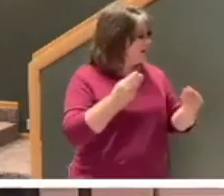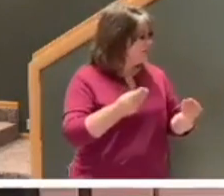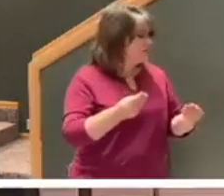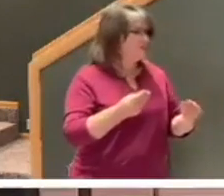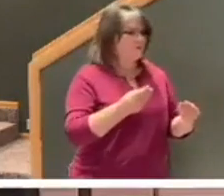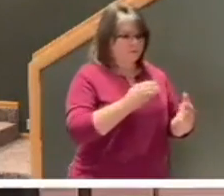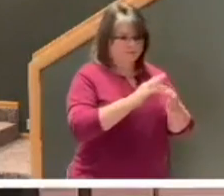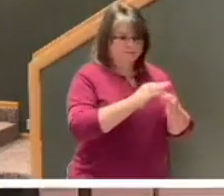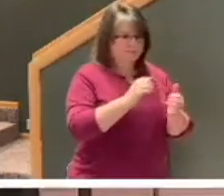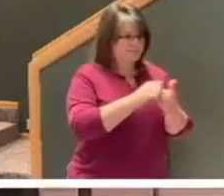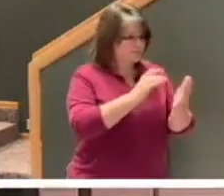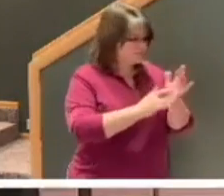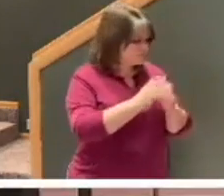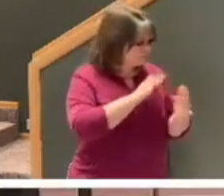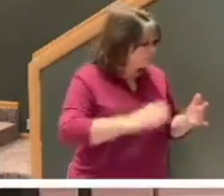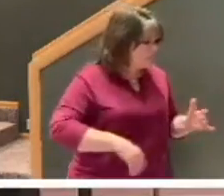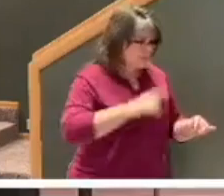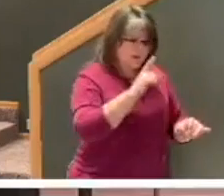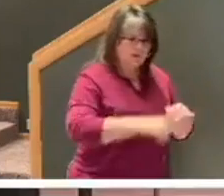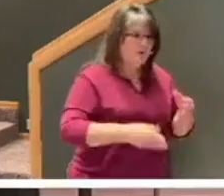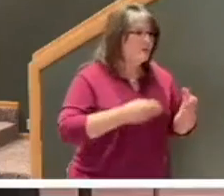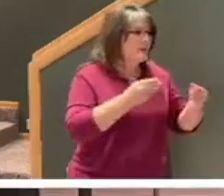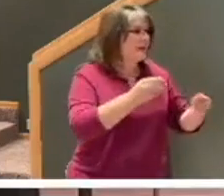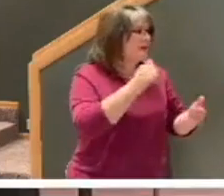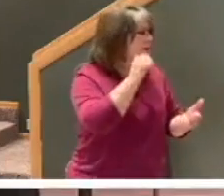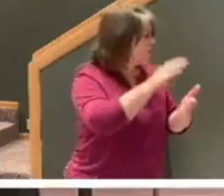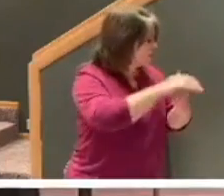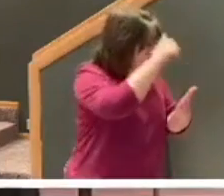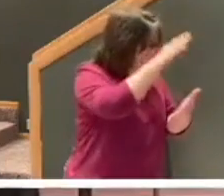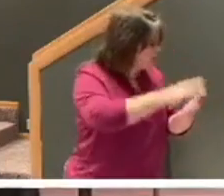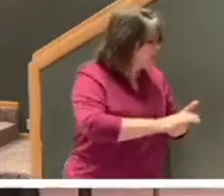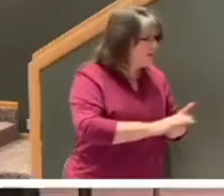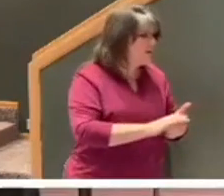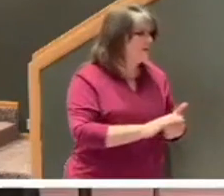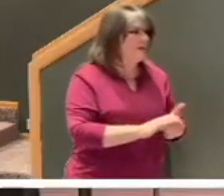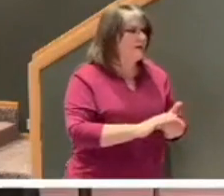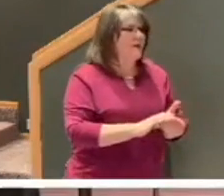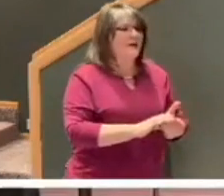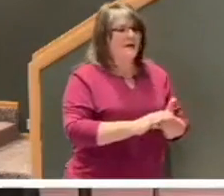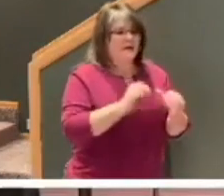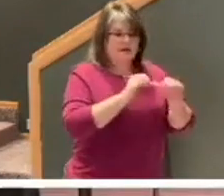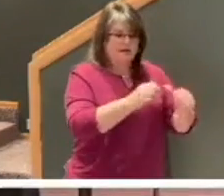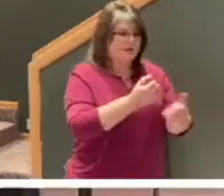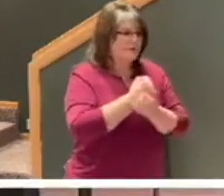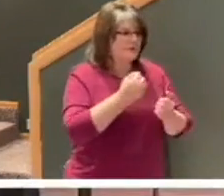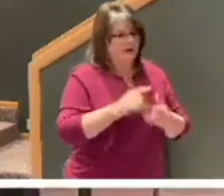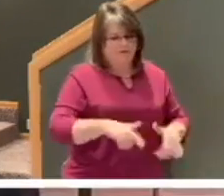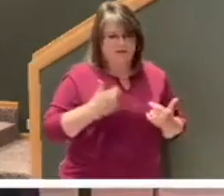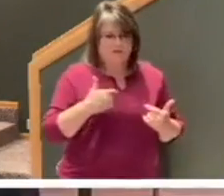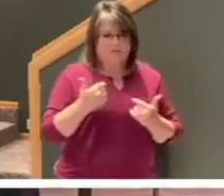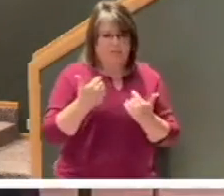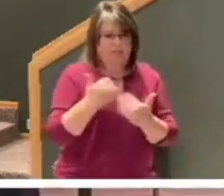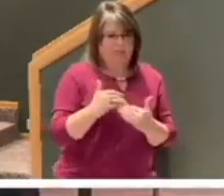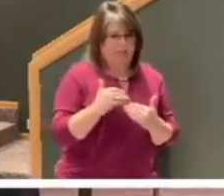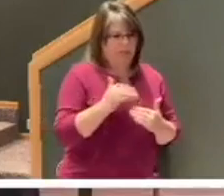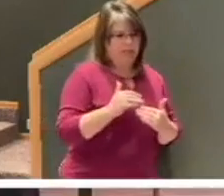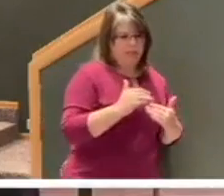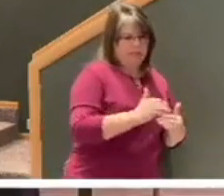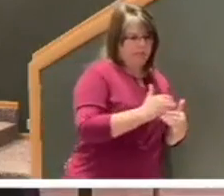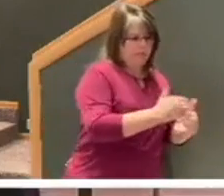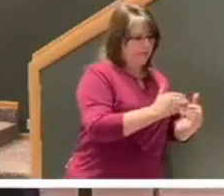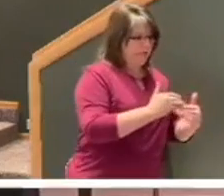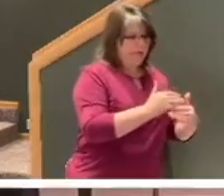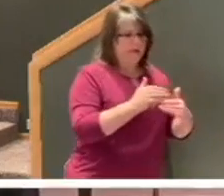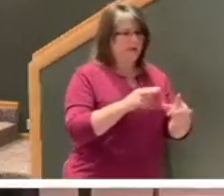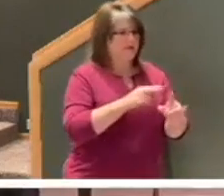Jesus Christ. You cannot give your wife unconditional love living with a walled-off, compartmentalized